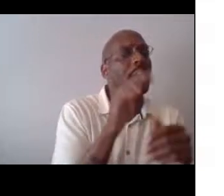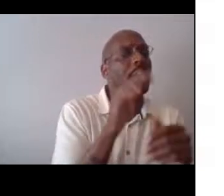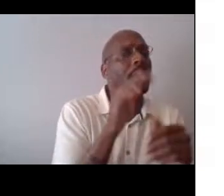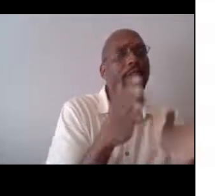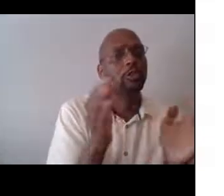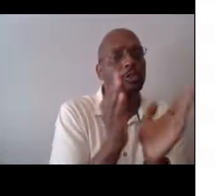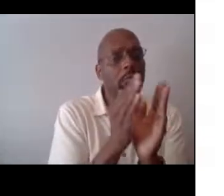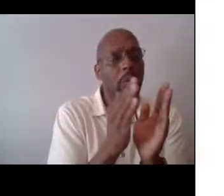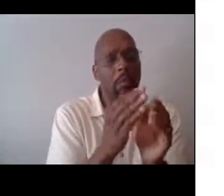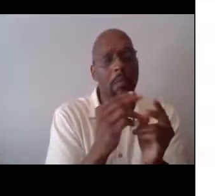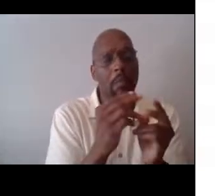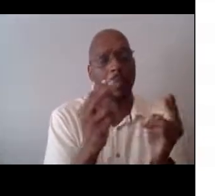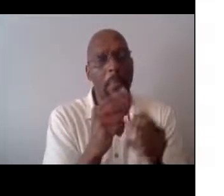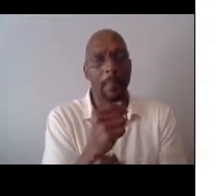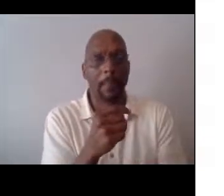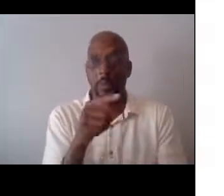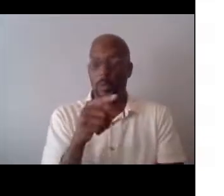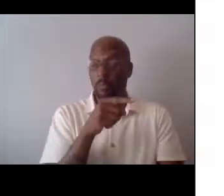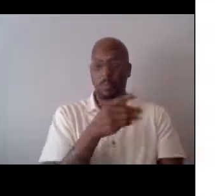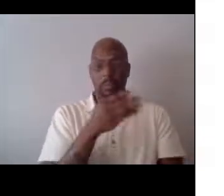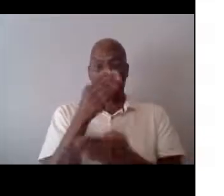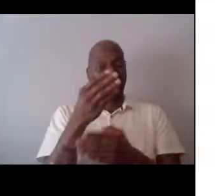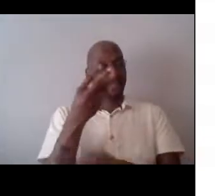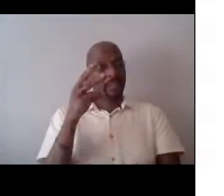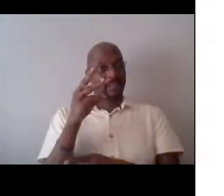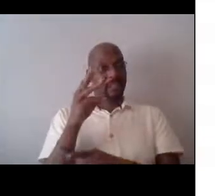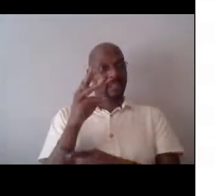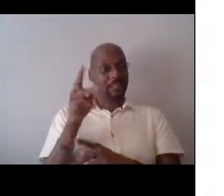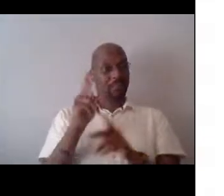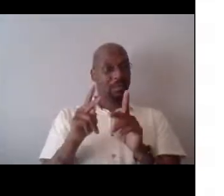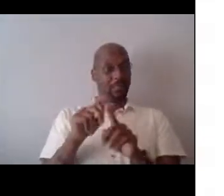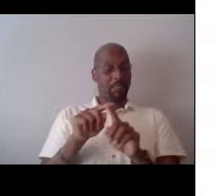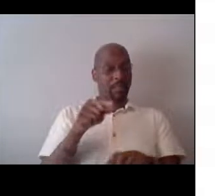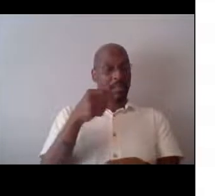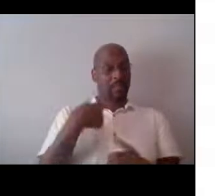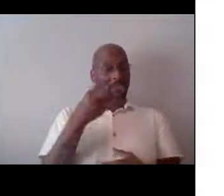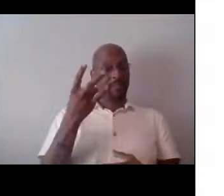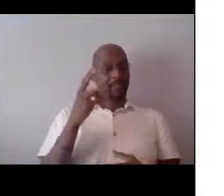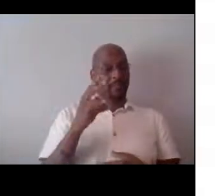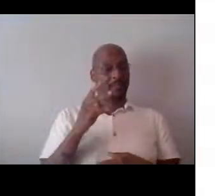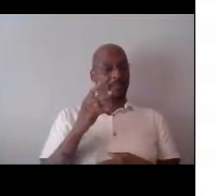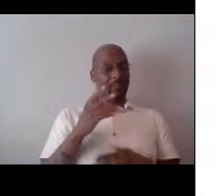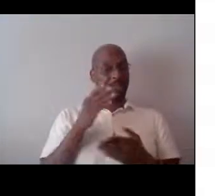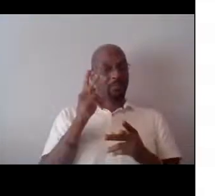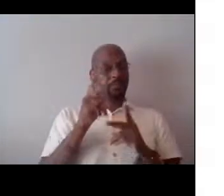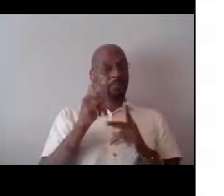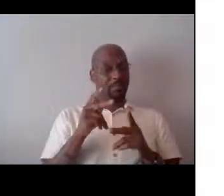So you're recommending 16, but there are 17 in the book item. Who are we not recommending that's in the book